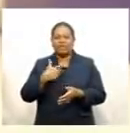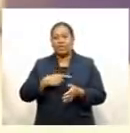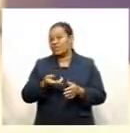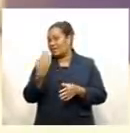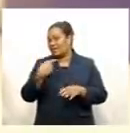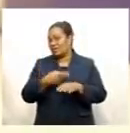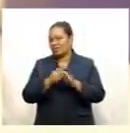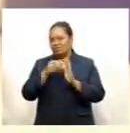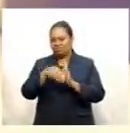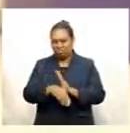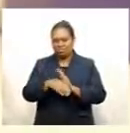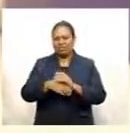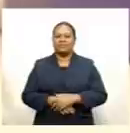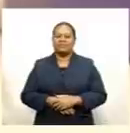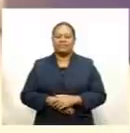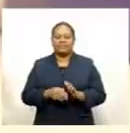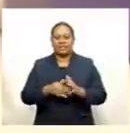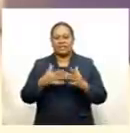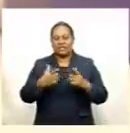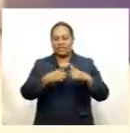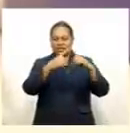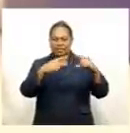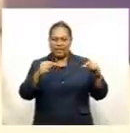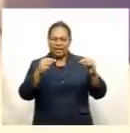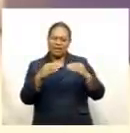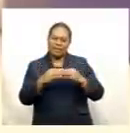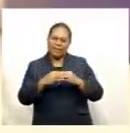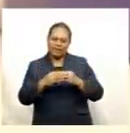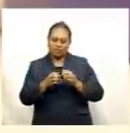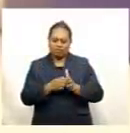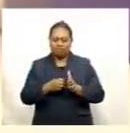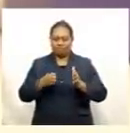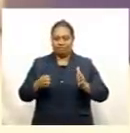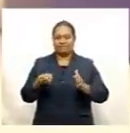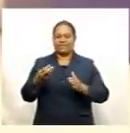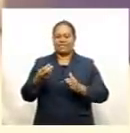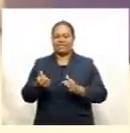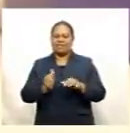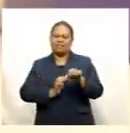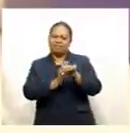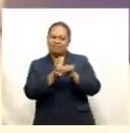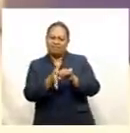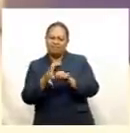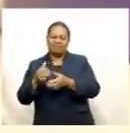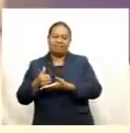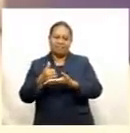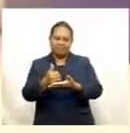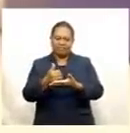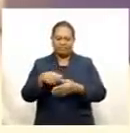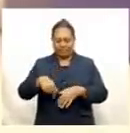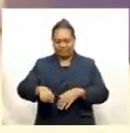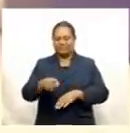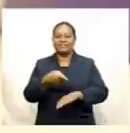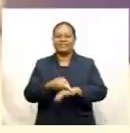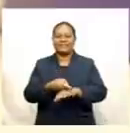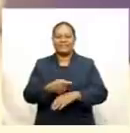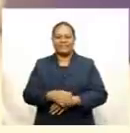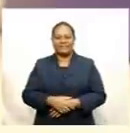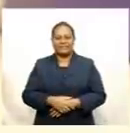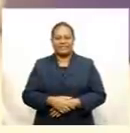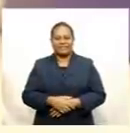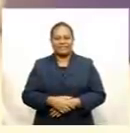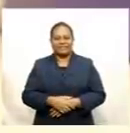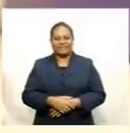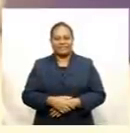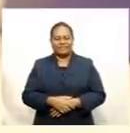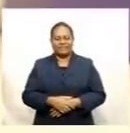was generally flat, with Bank of Japan expected to extend some of its pandemic relief measures this week. And closer